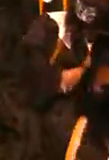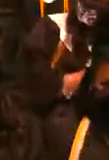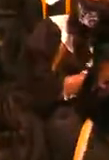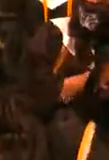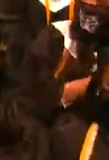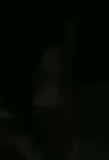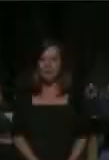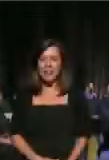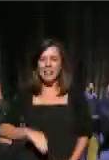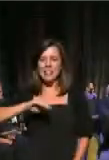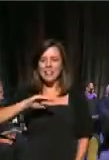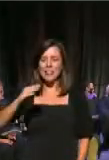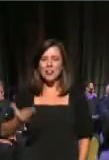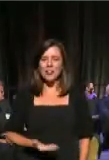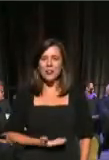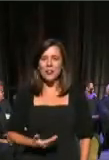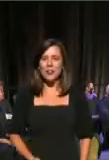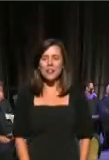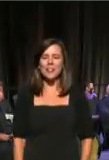to introduce